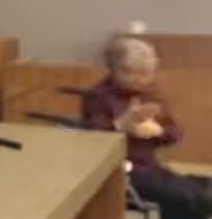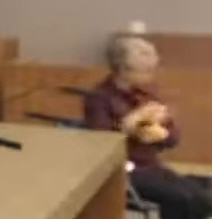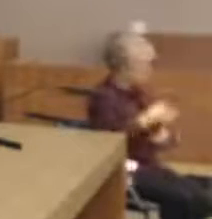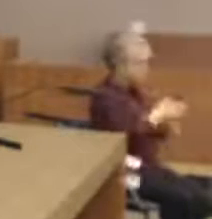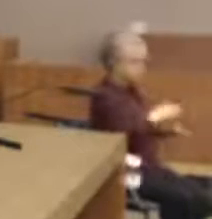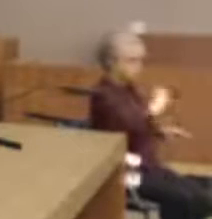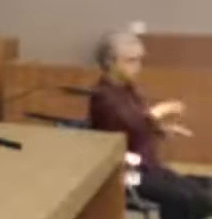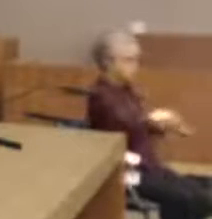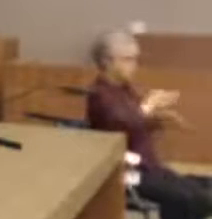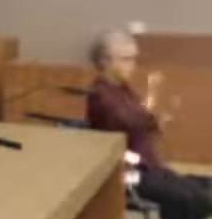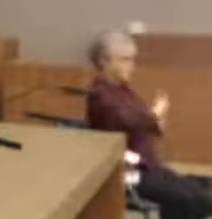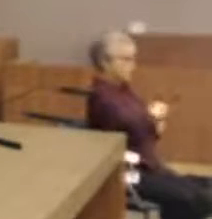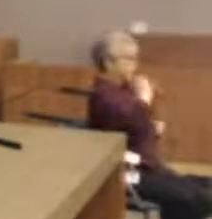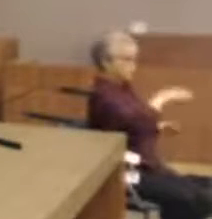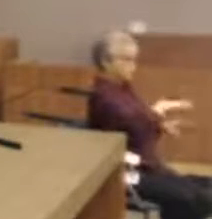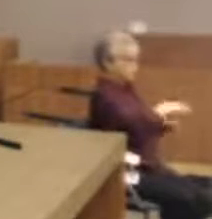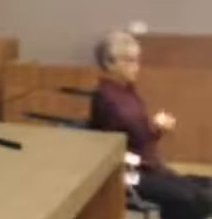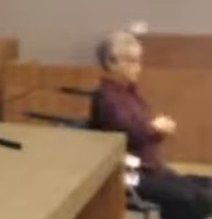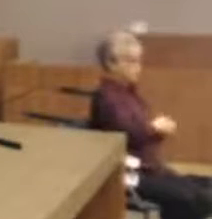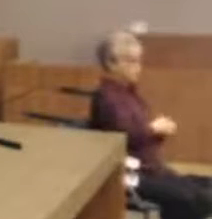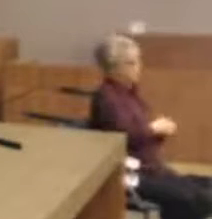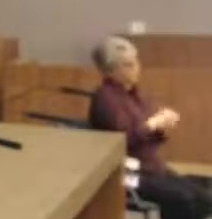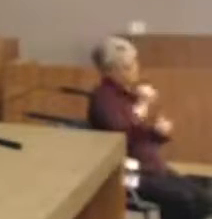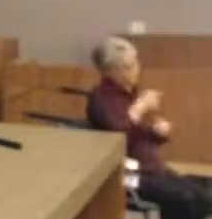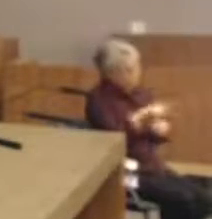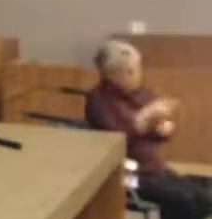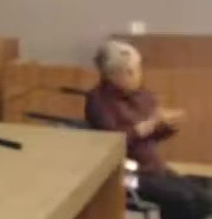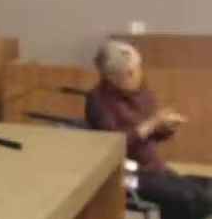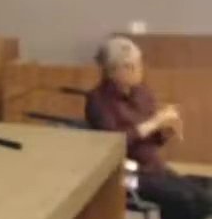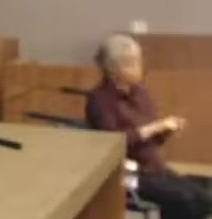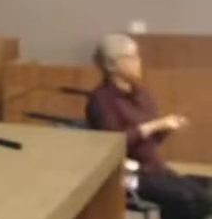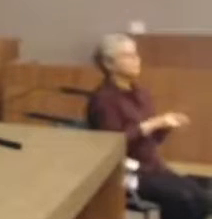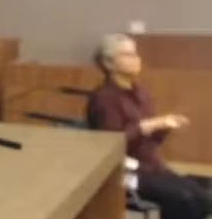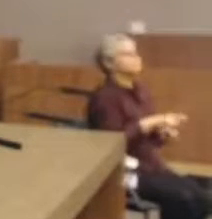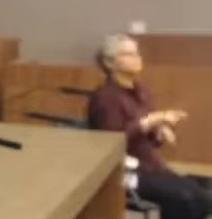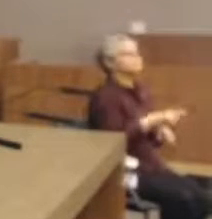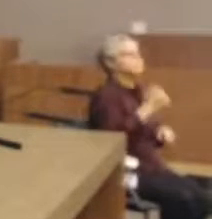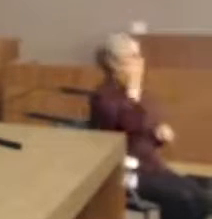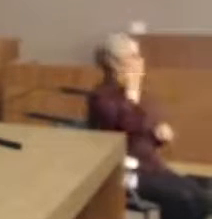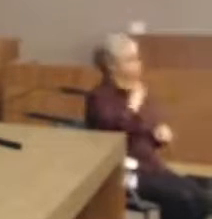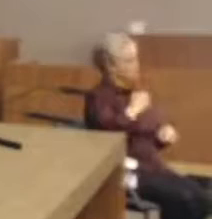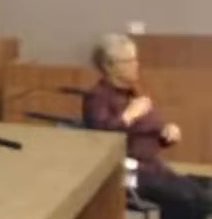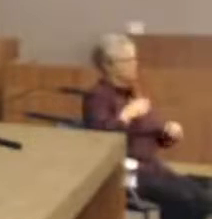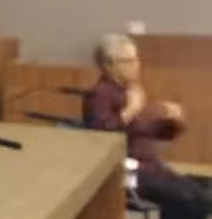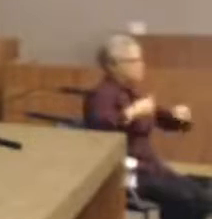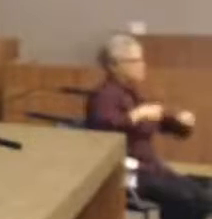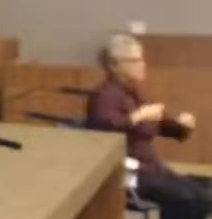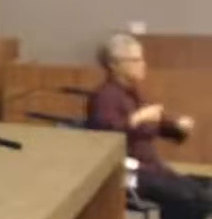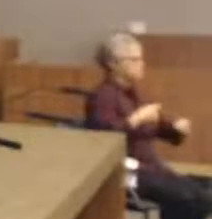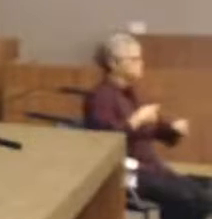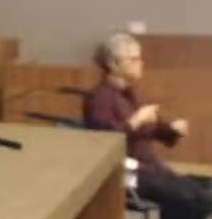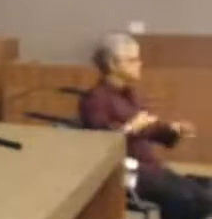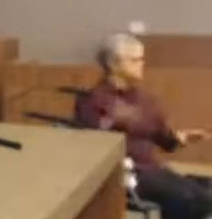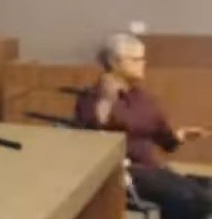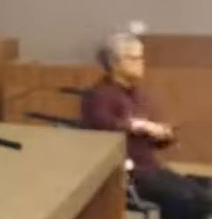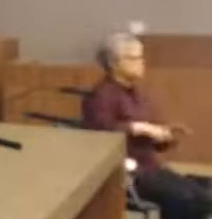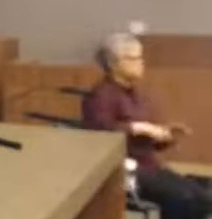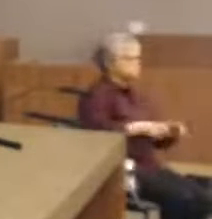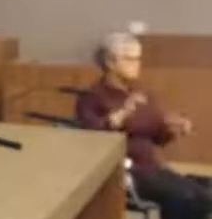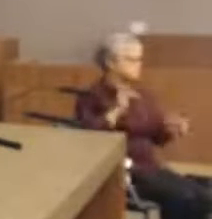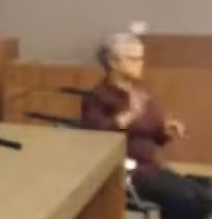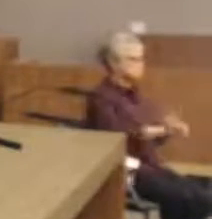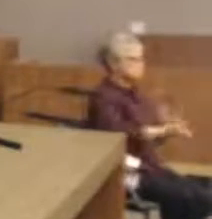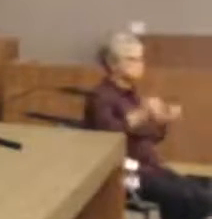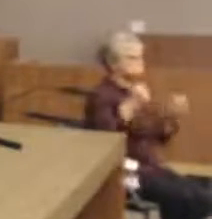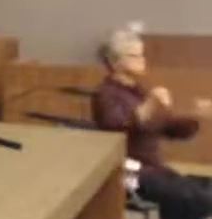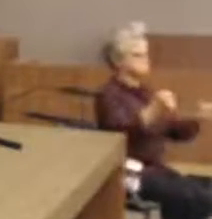any of you have ever done anything you wouldn't do when you were upset, but if you have ever gotten into an argument and driven off fast, and you probably don't do that every day when